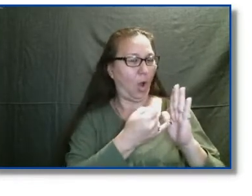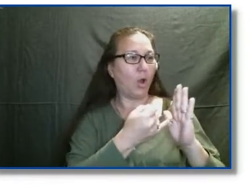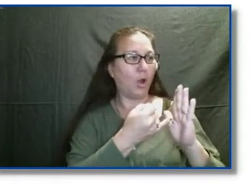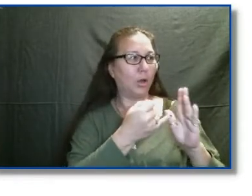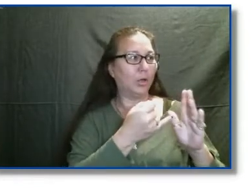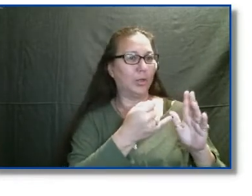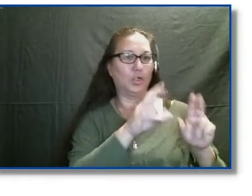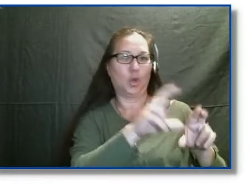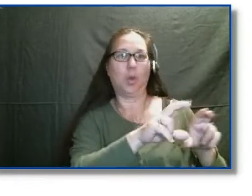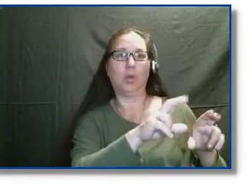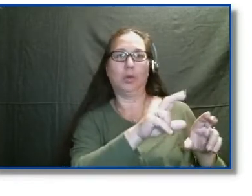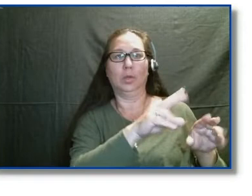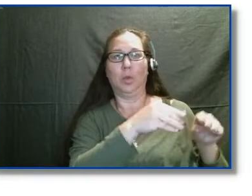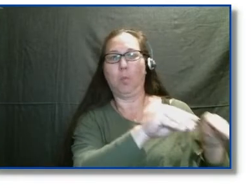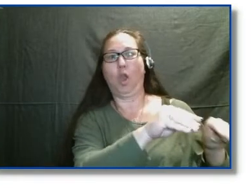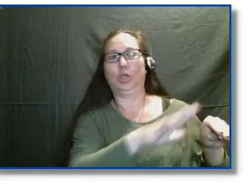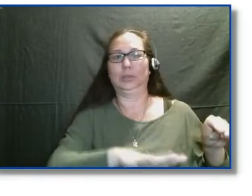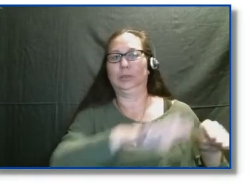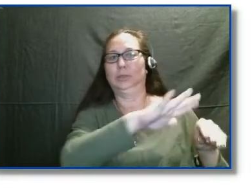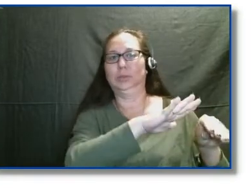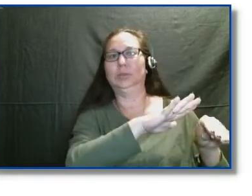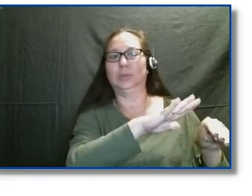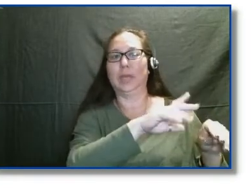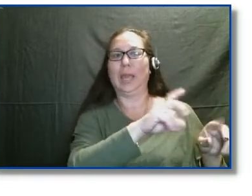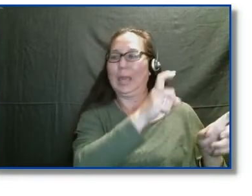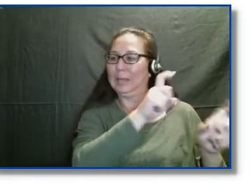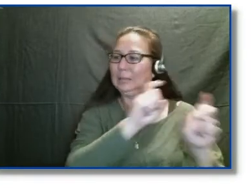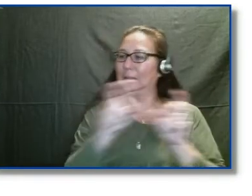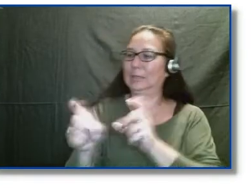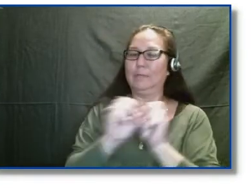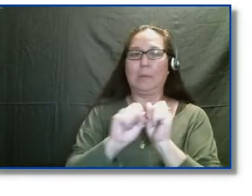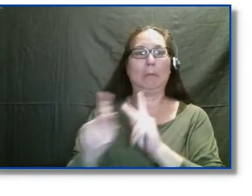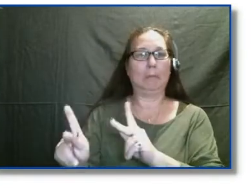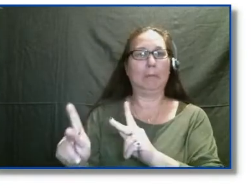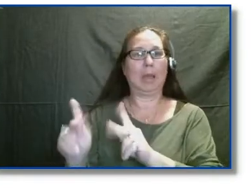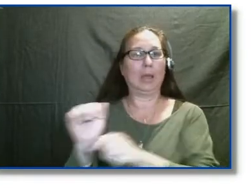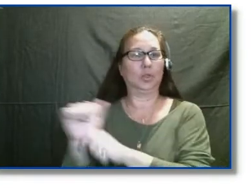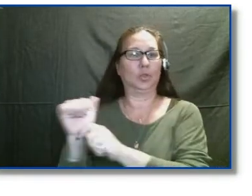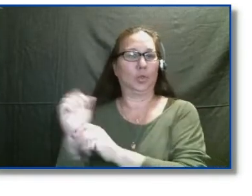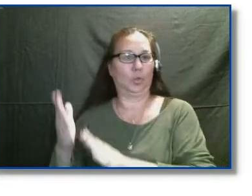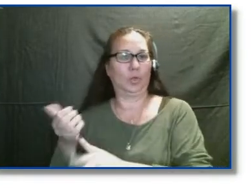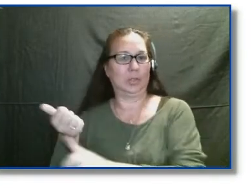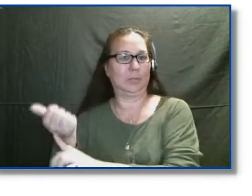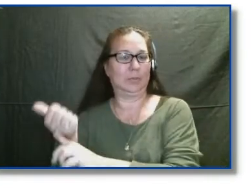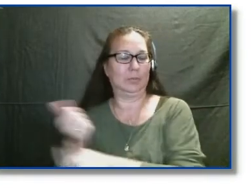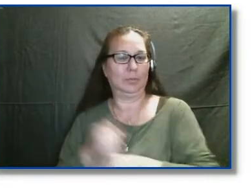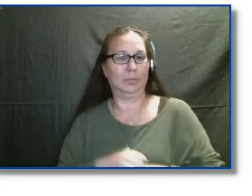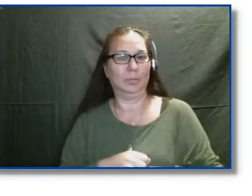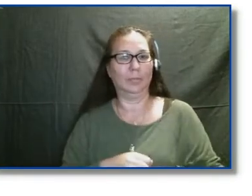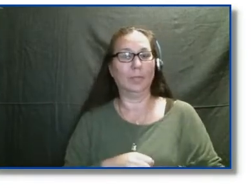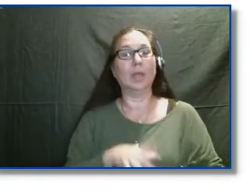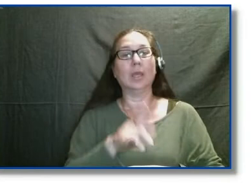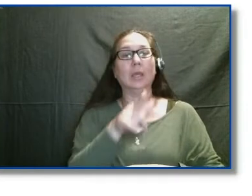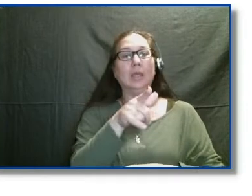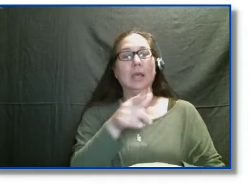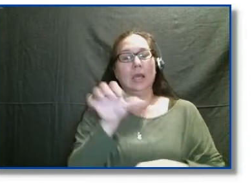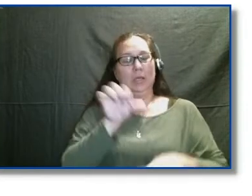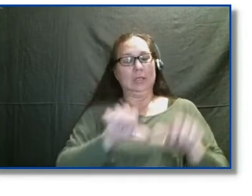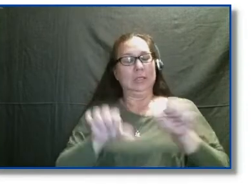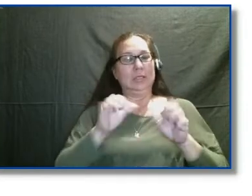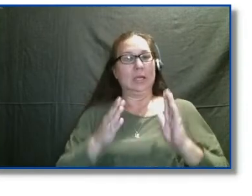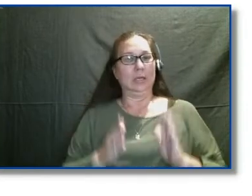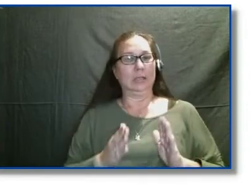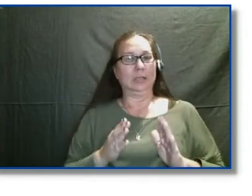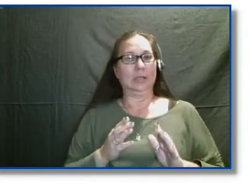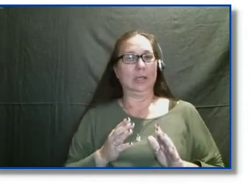the workers. This is the result of my collaboration with a scientist from the CSAIL lab at